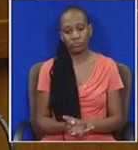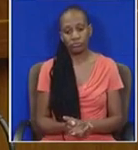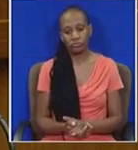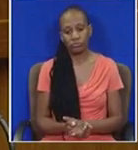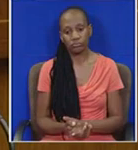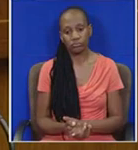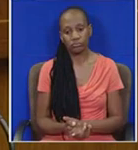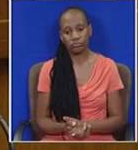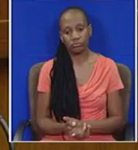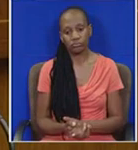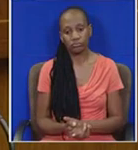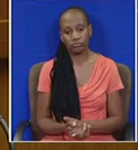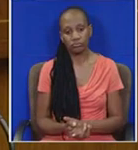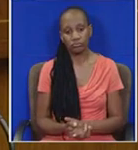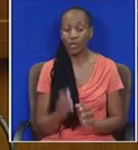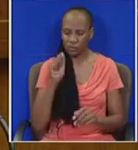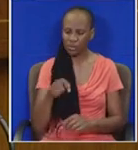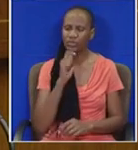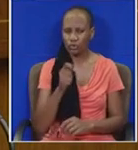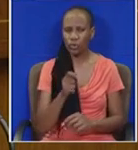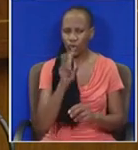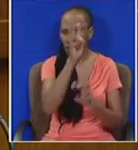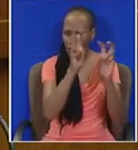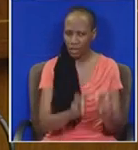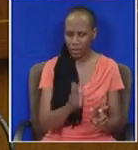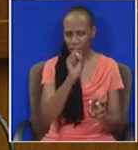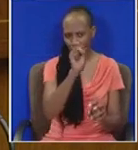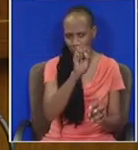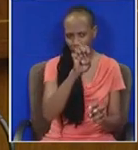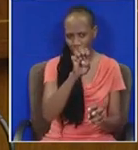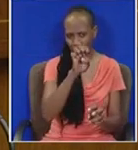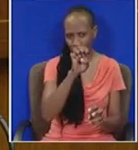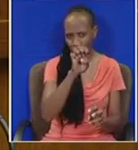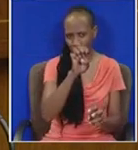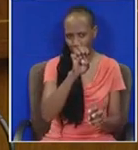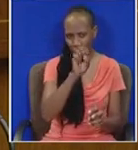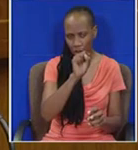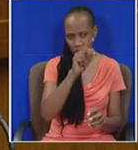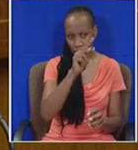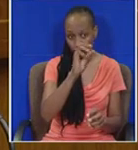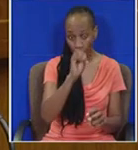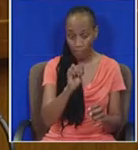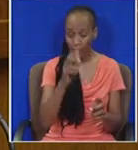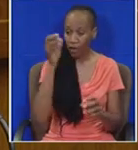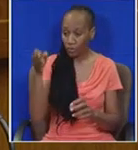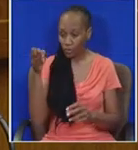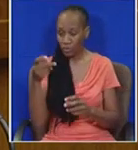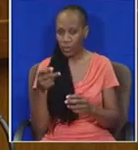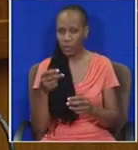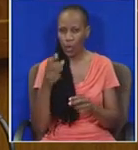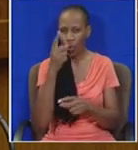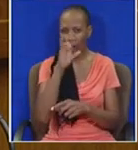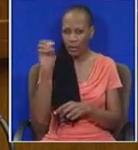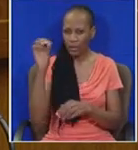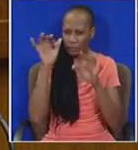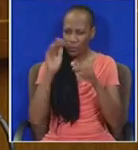It's an undisputable evidence that between Eskom and Transnet, almost 100 people are employed in relatively secure